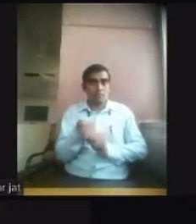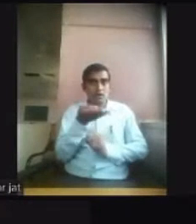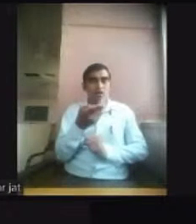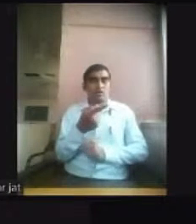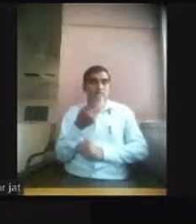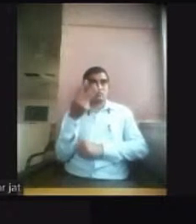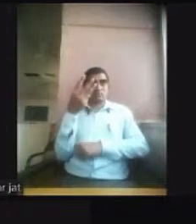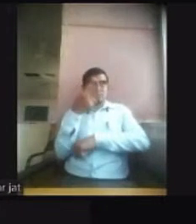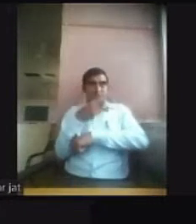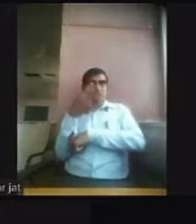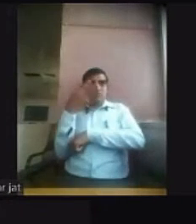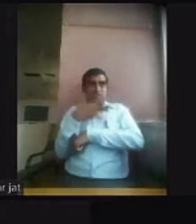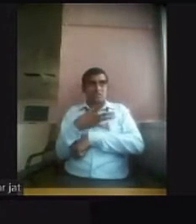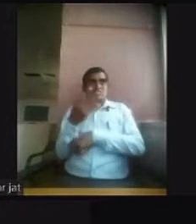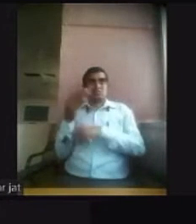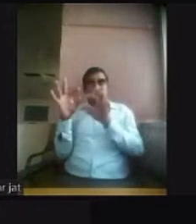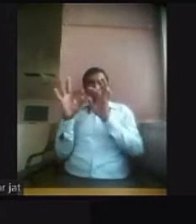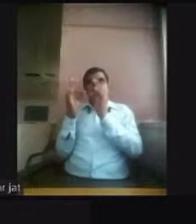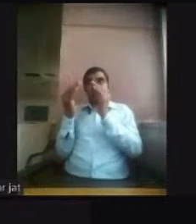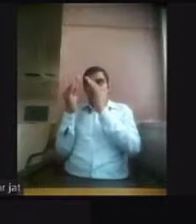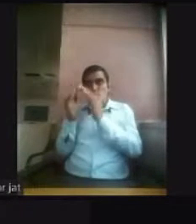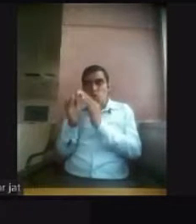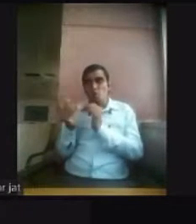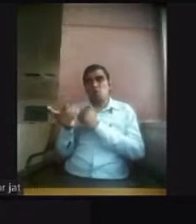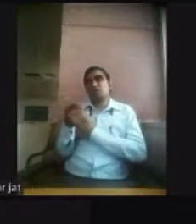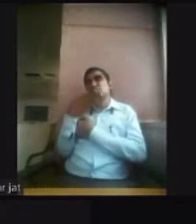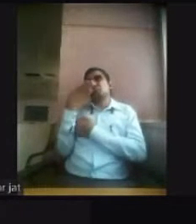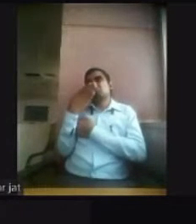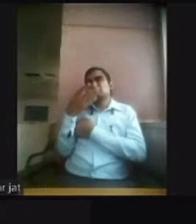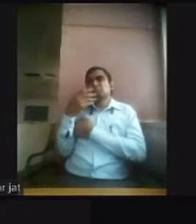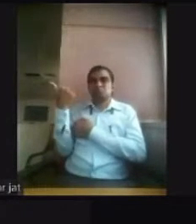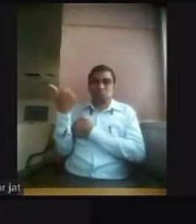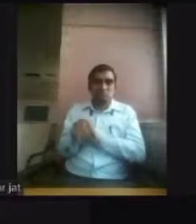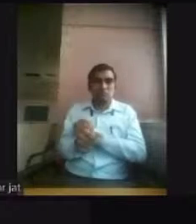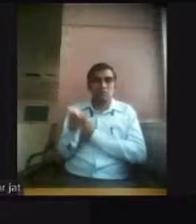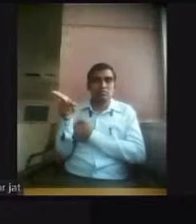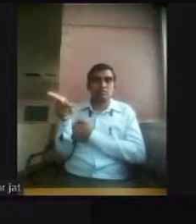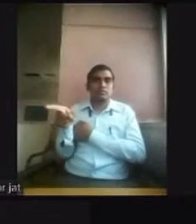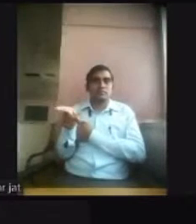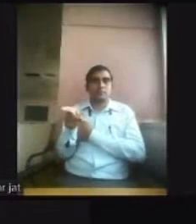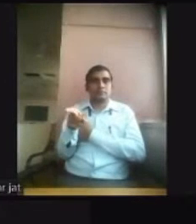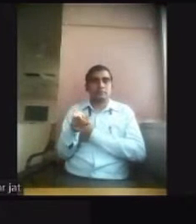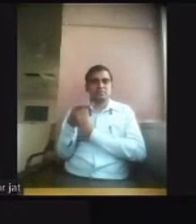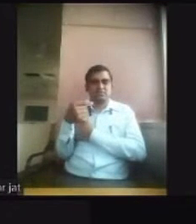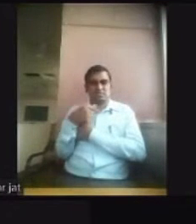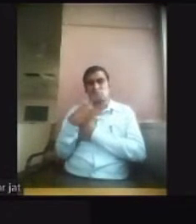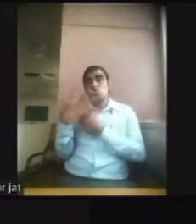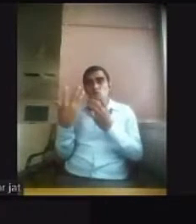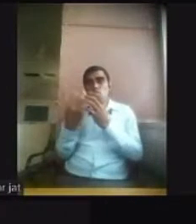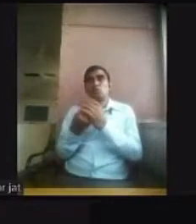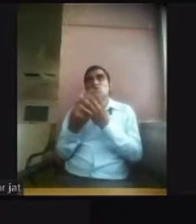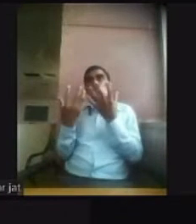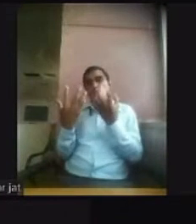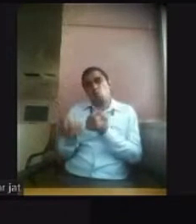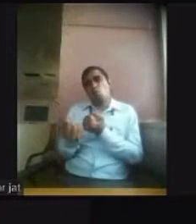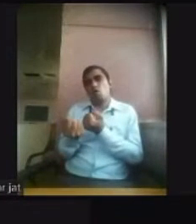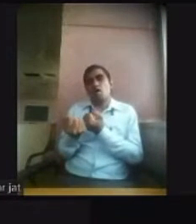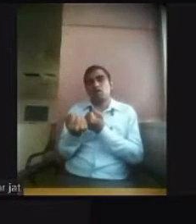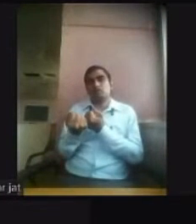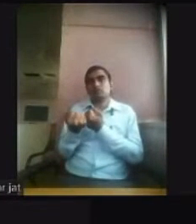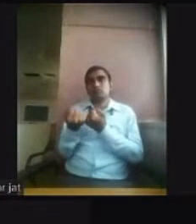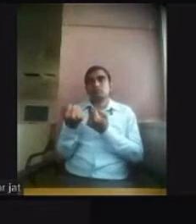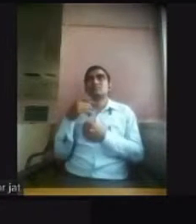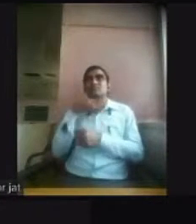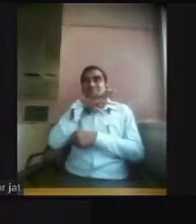if the garbage stays out, it the garbage stays out and it stinks, and it's not a hygienic condition, and we